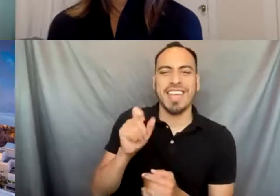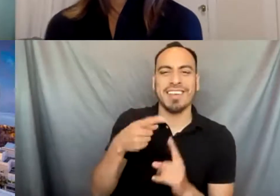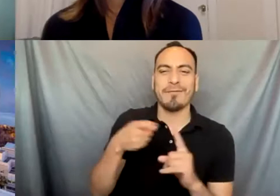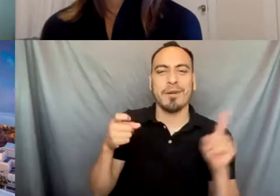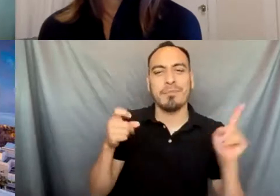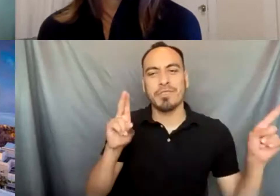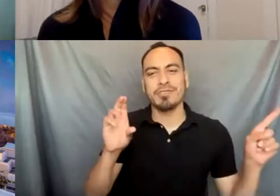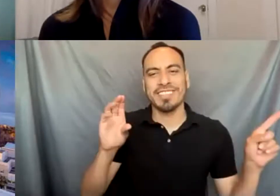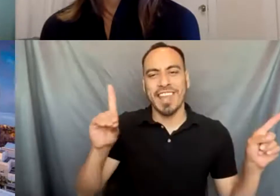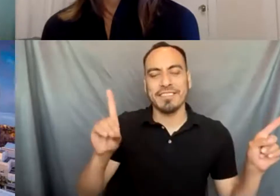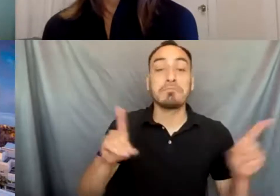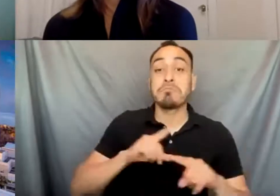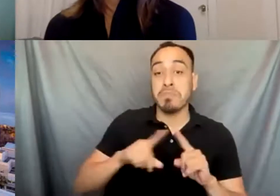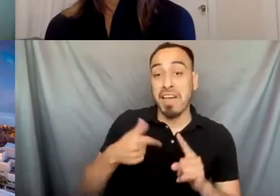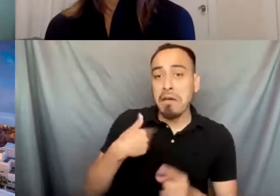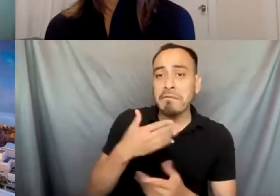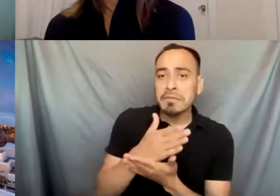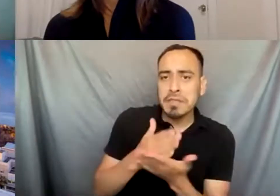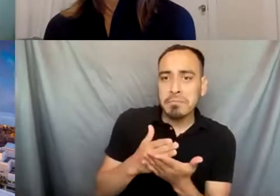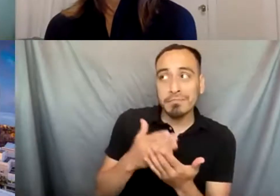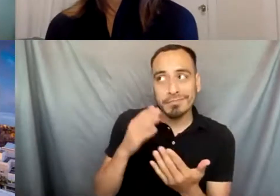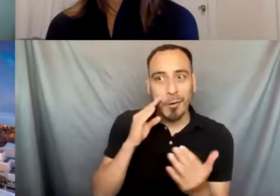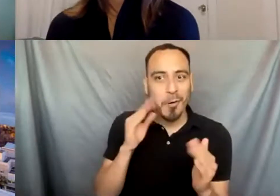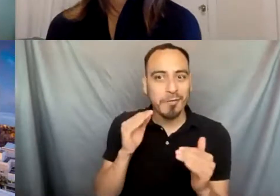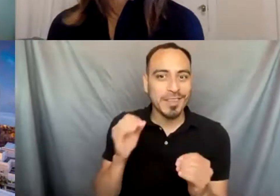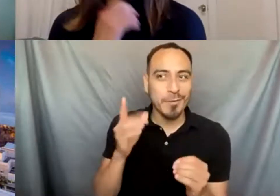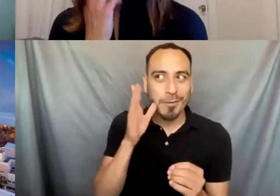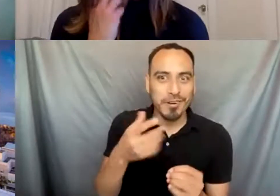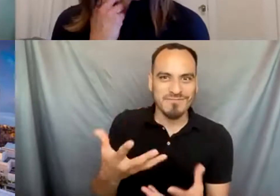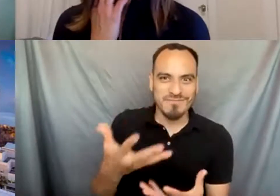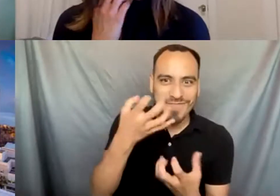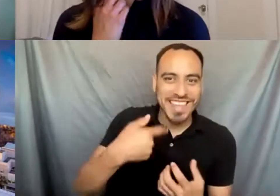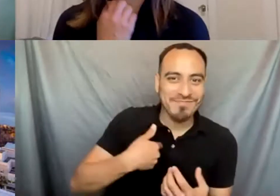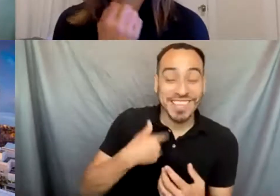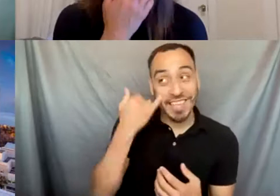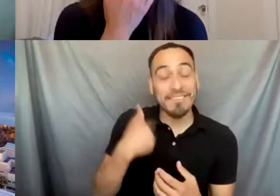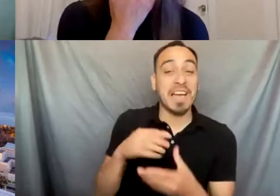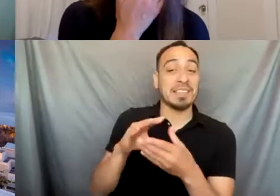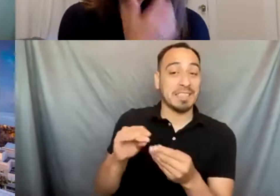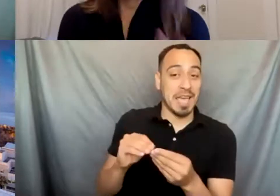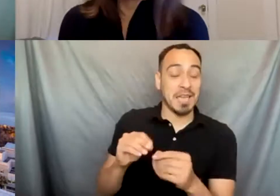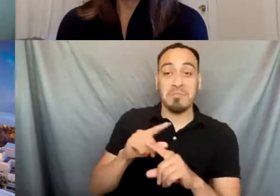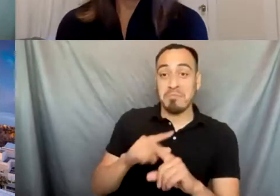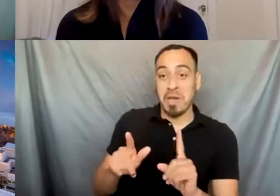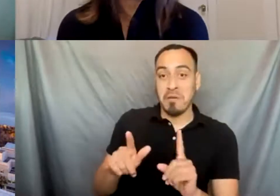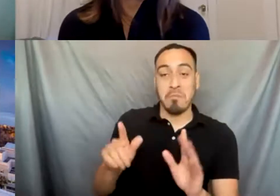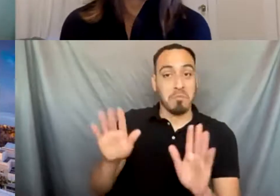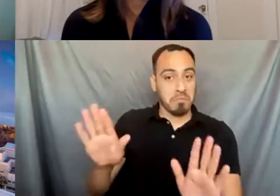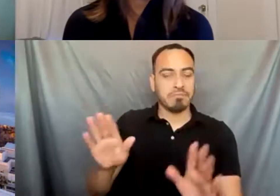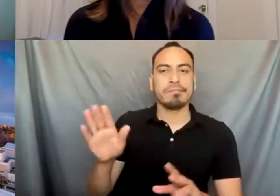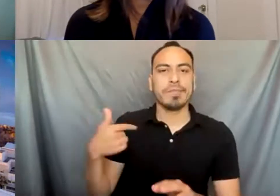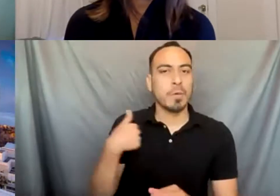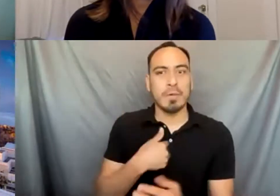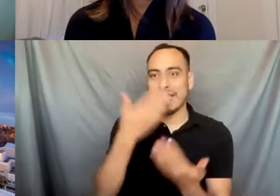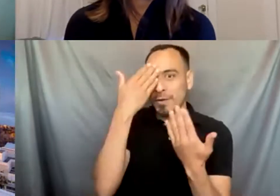guess no one will get mad at me if I say. And so we don't know 100% because